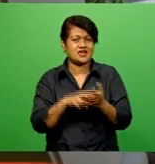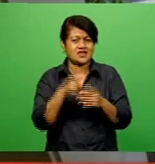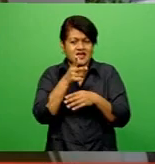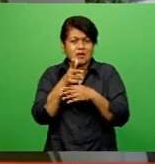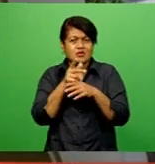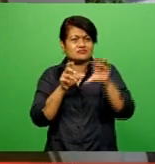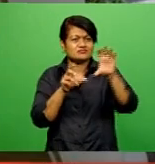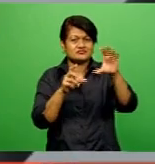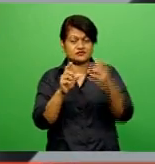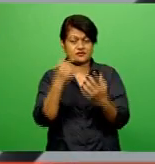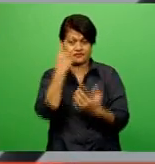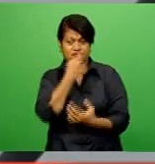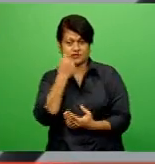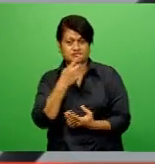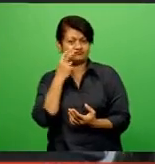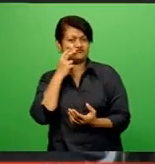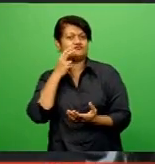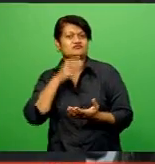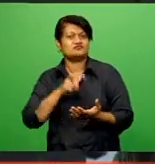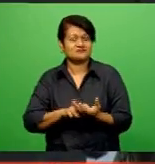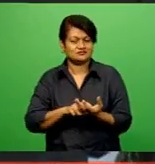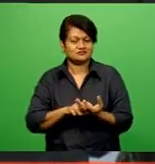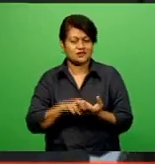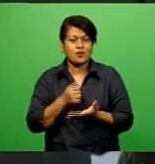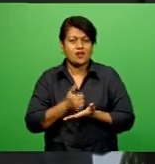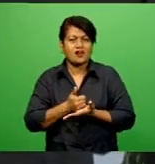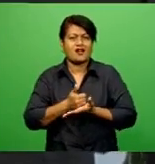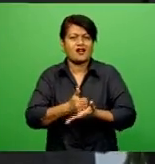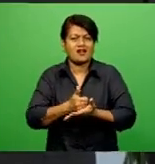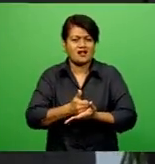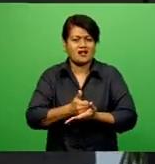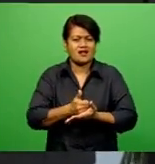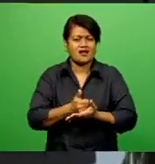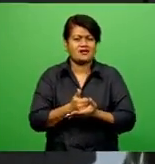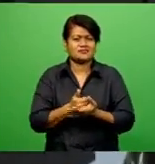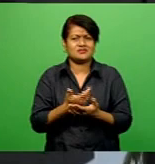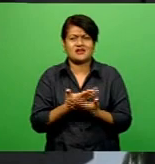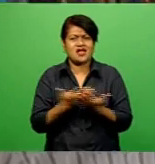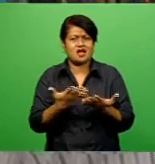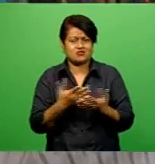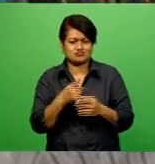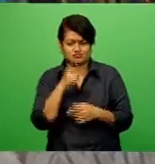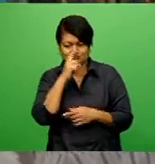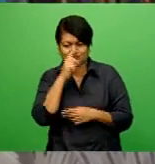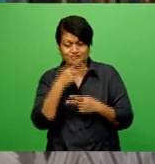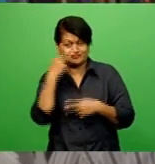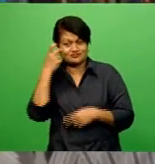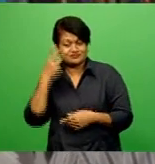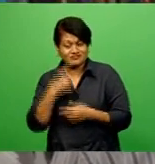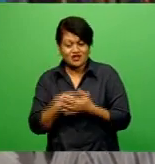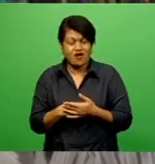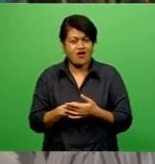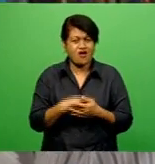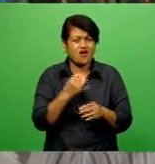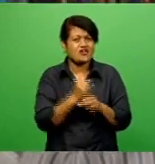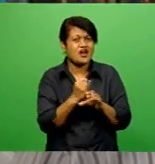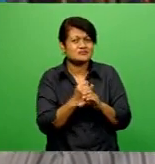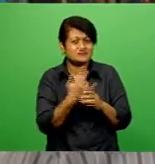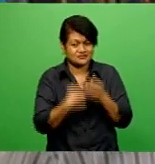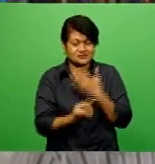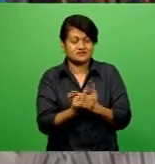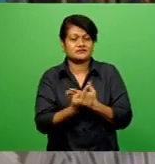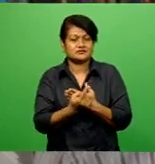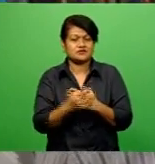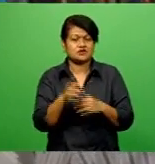facial recognition cameras will assist the authorities in solving crime at a faster rate. We are recommending to have face recognition cameras to be put